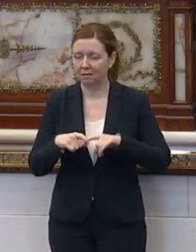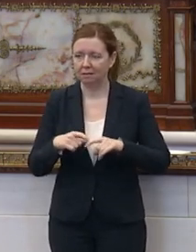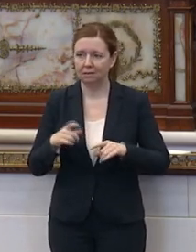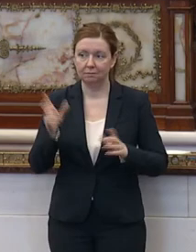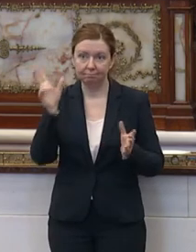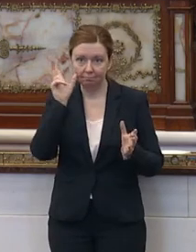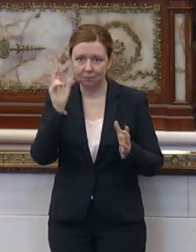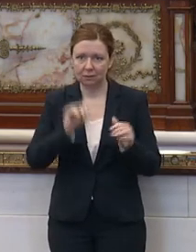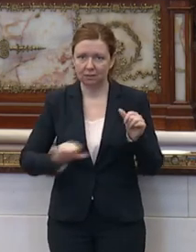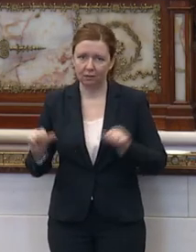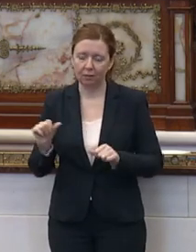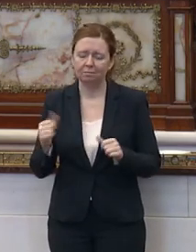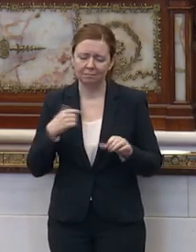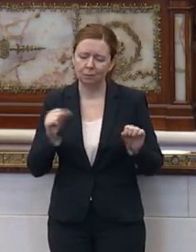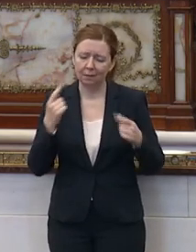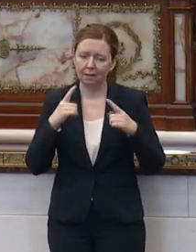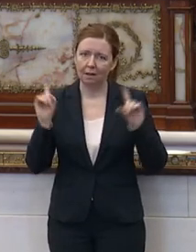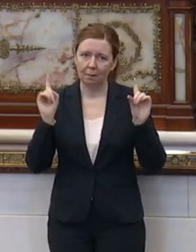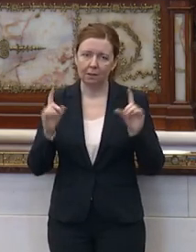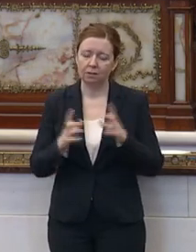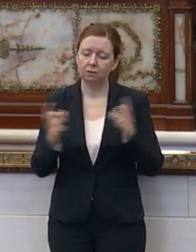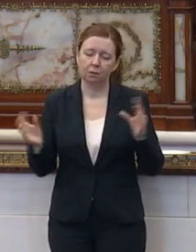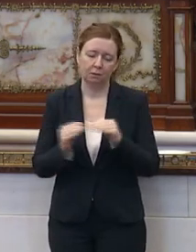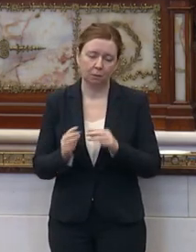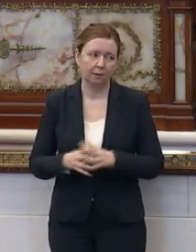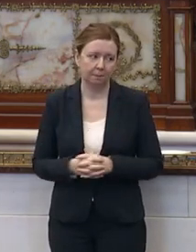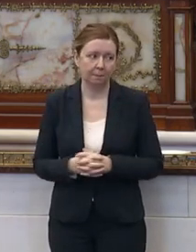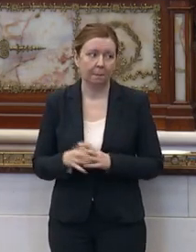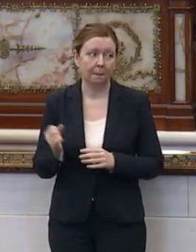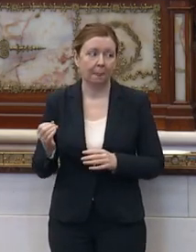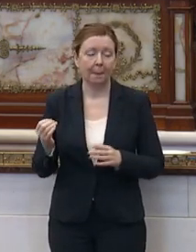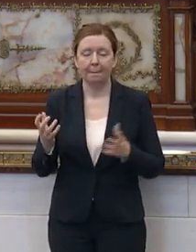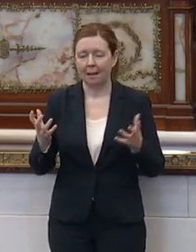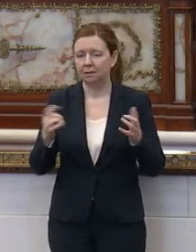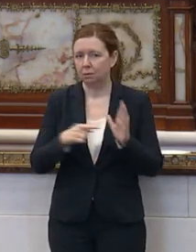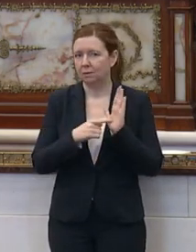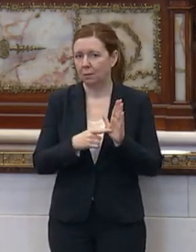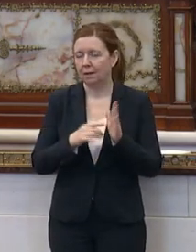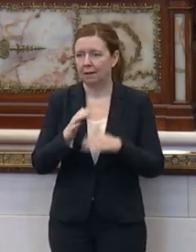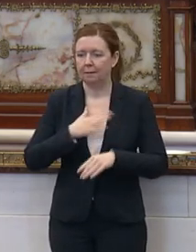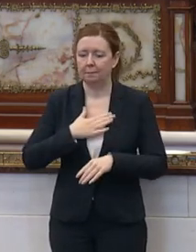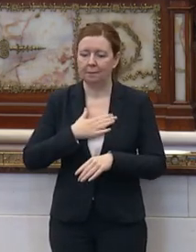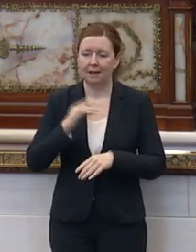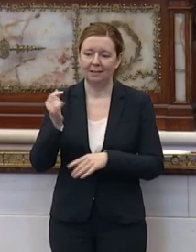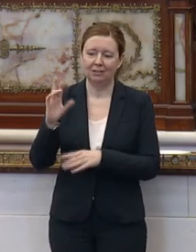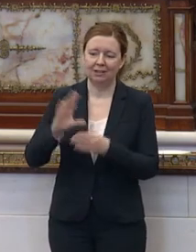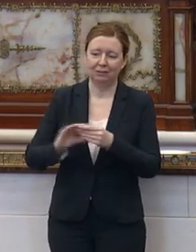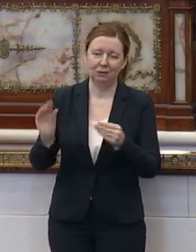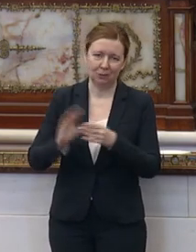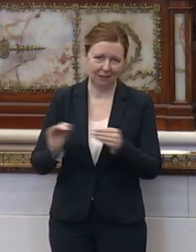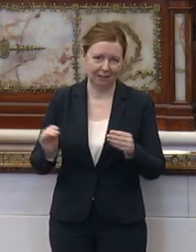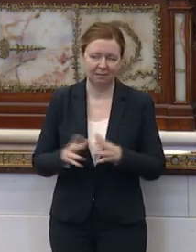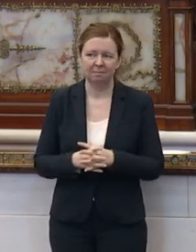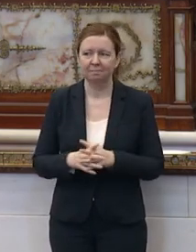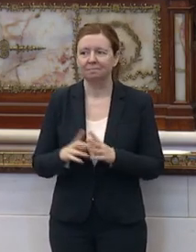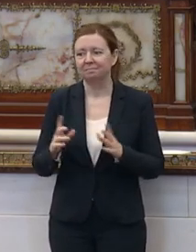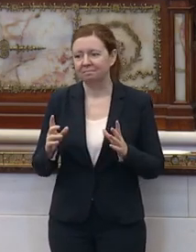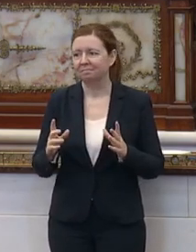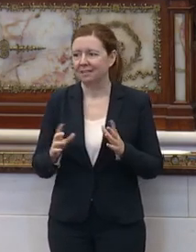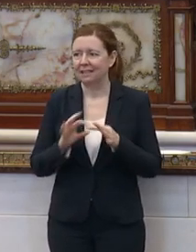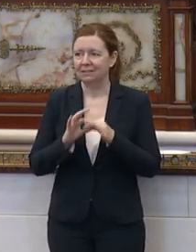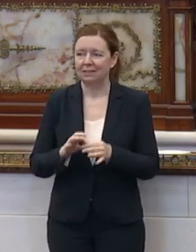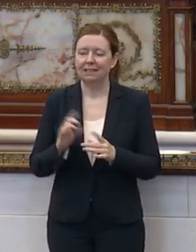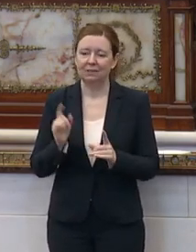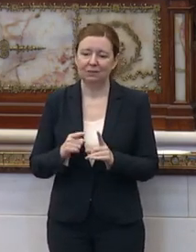and just listen to each other, we can accomplish so much more. So just wanted to highlight my Jennifer story, particularly as it